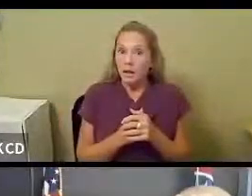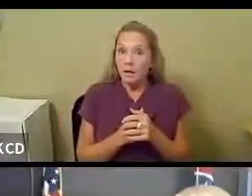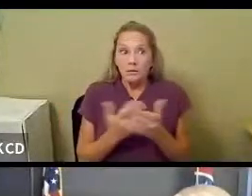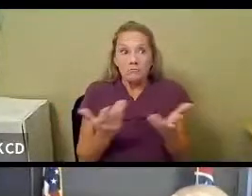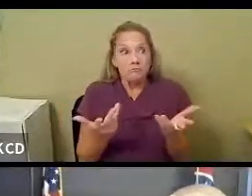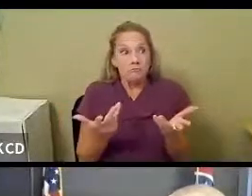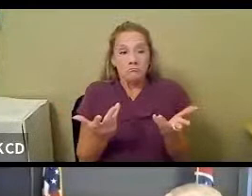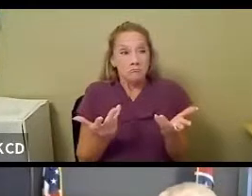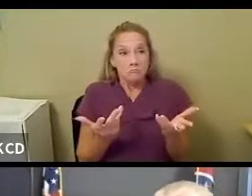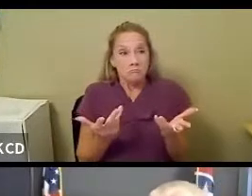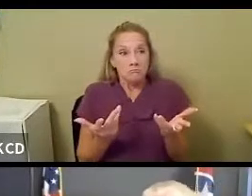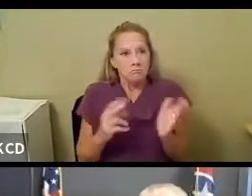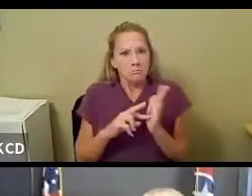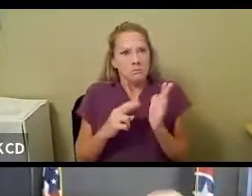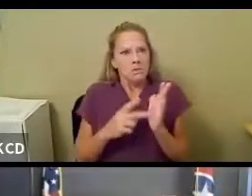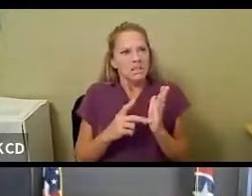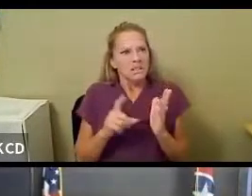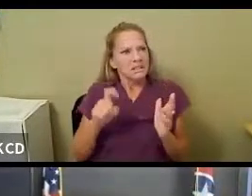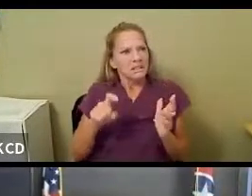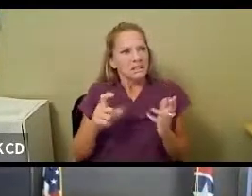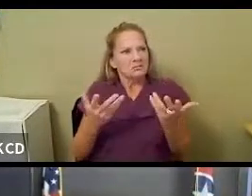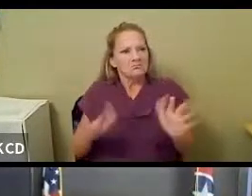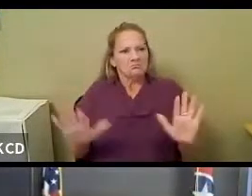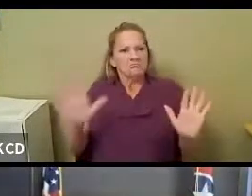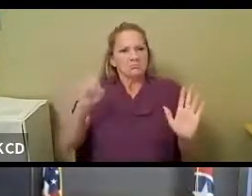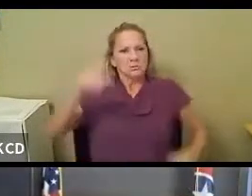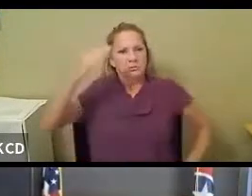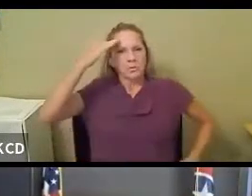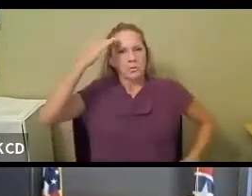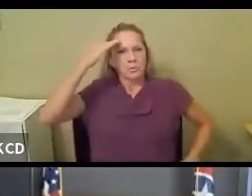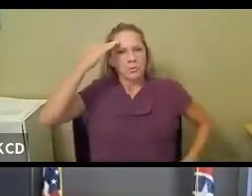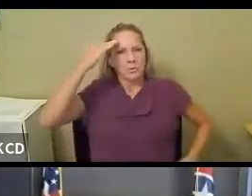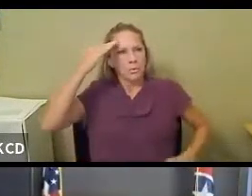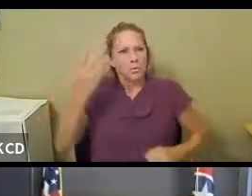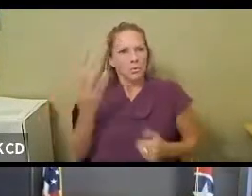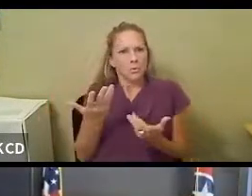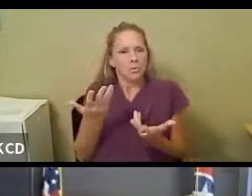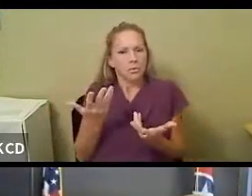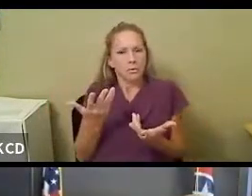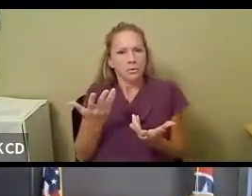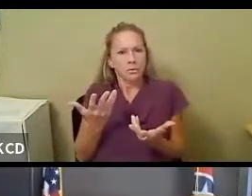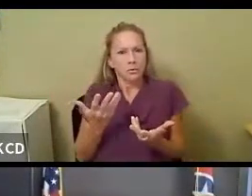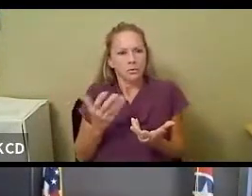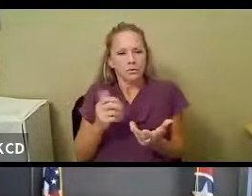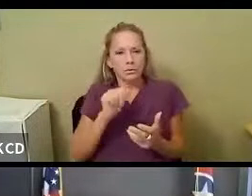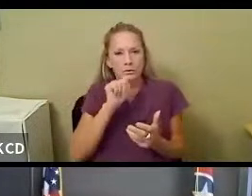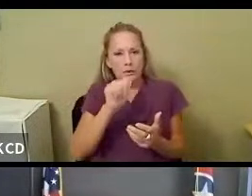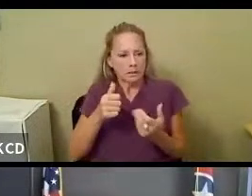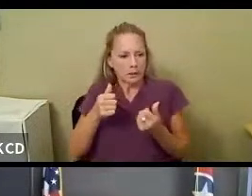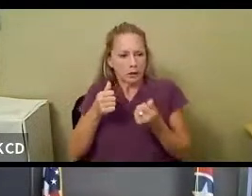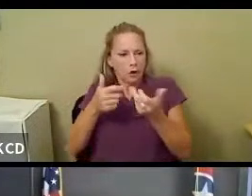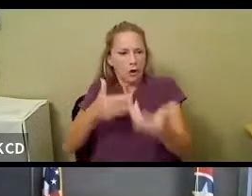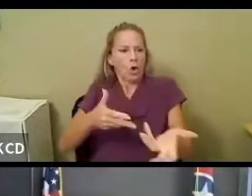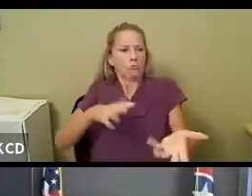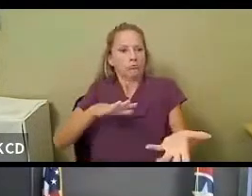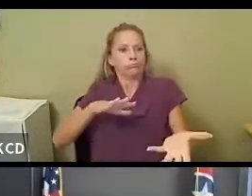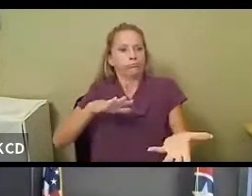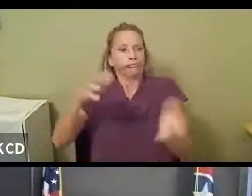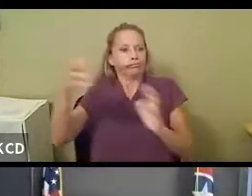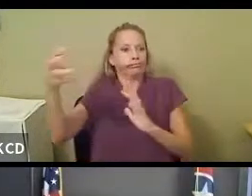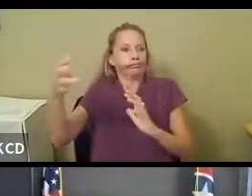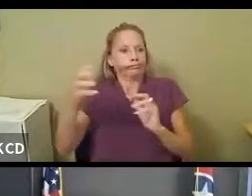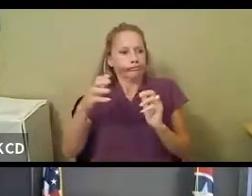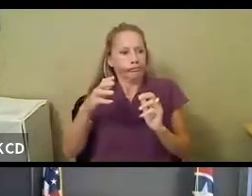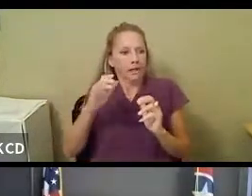it's just a given, and it's not really a cause of great social unrest to have police